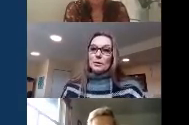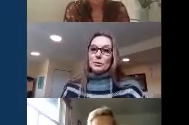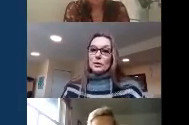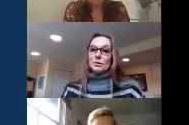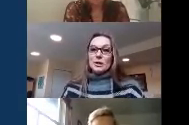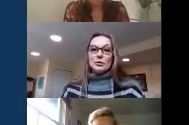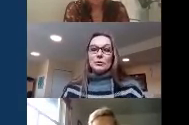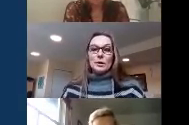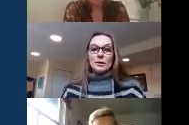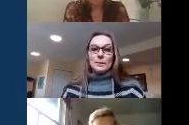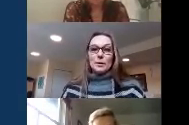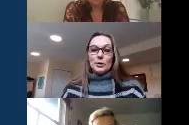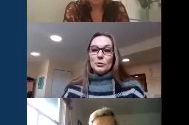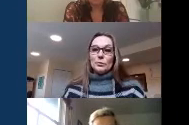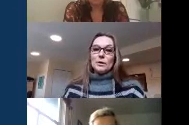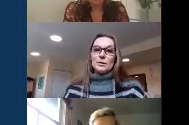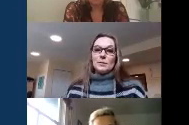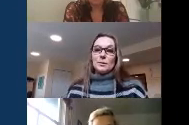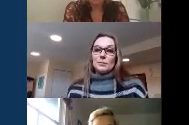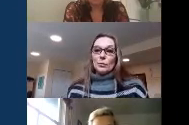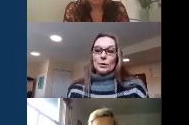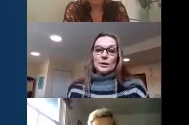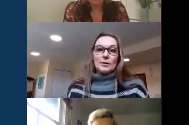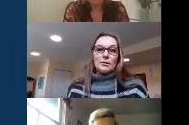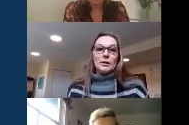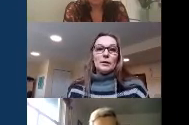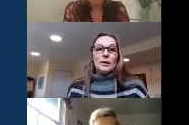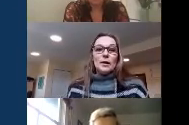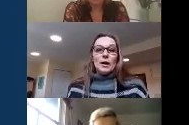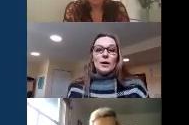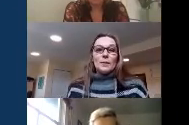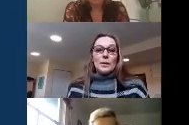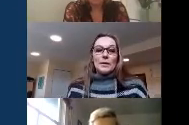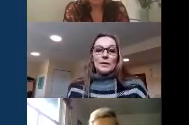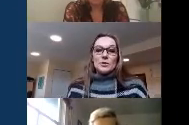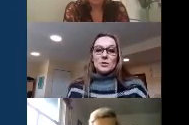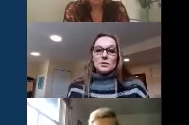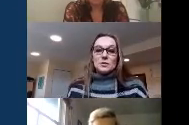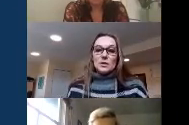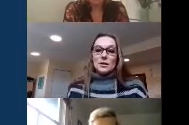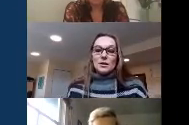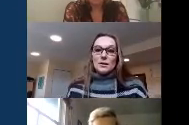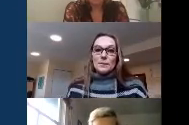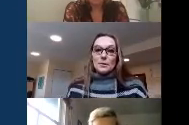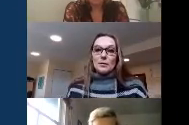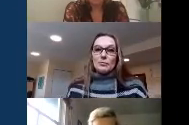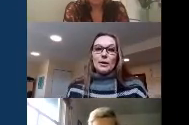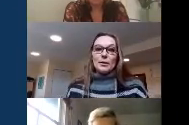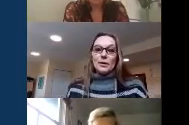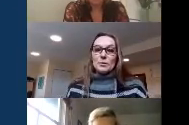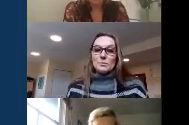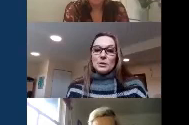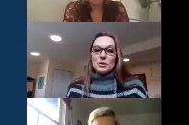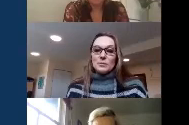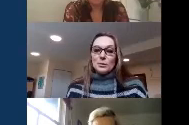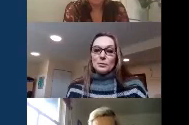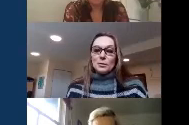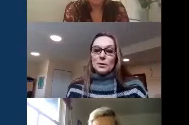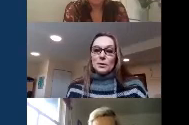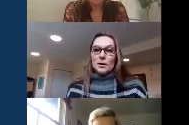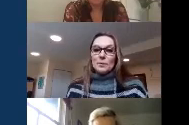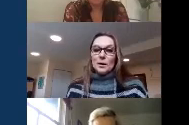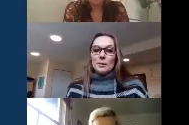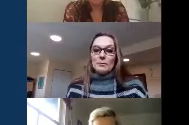people within Ontario. I know that have been forwarding that on. And then there's just the flyer that was mentioned